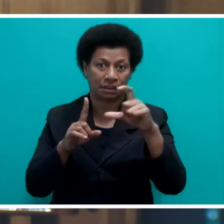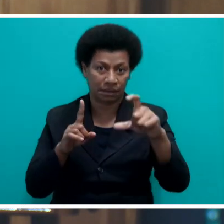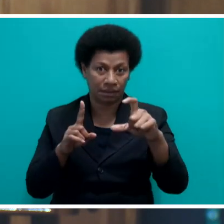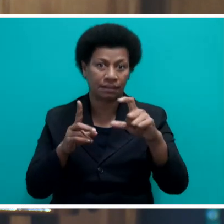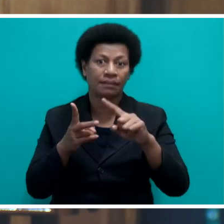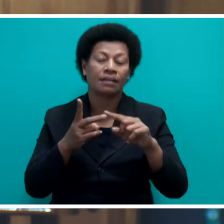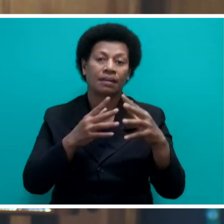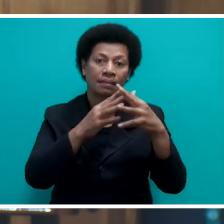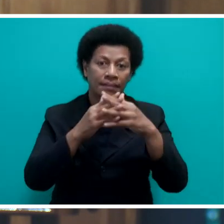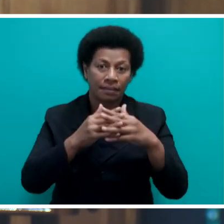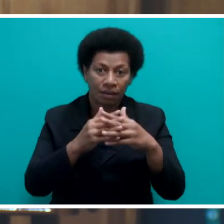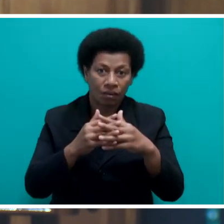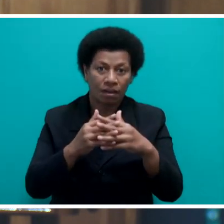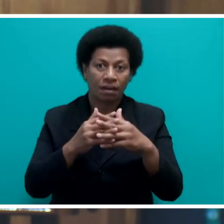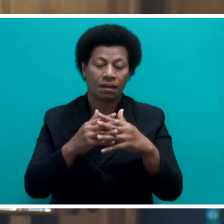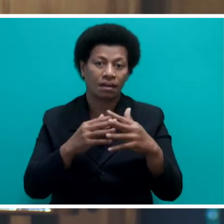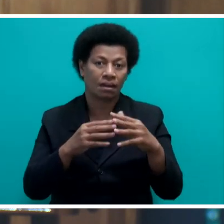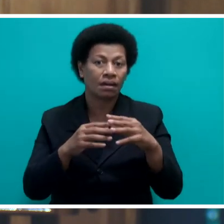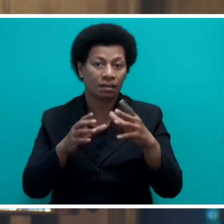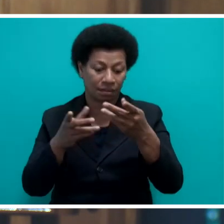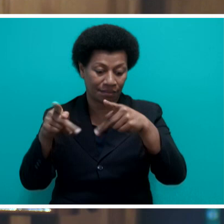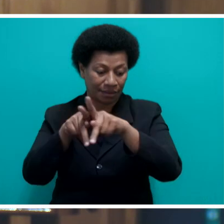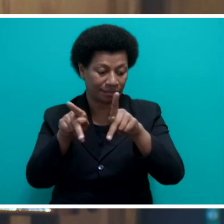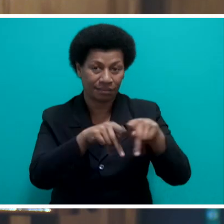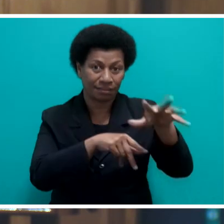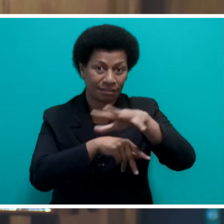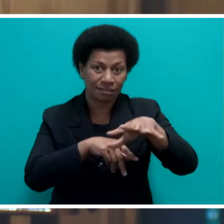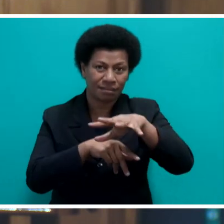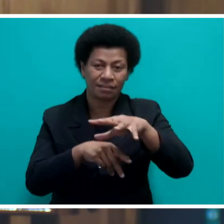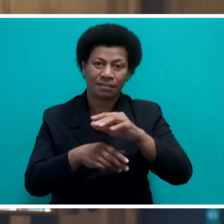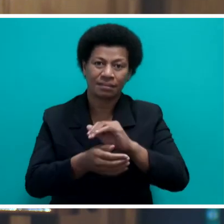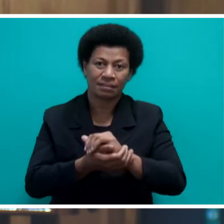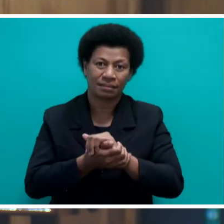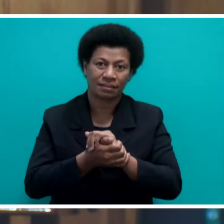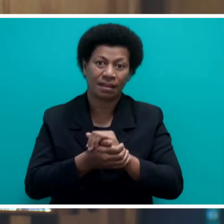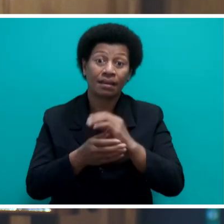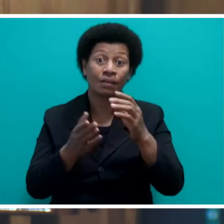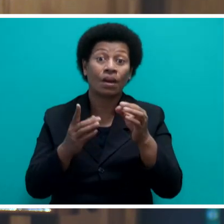America, and a newly established office in Clermont-Ferrand, in France.